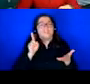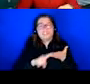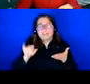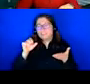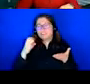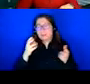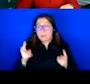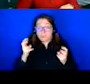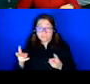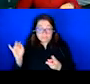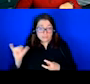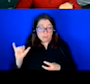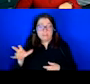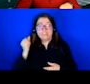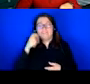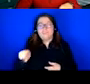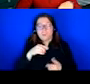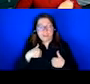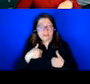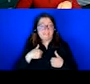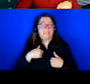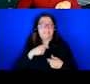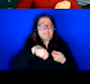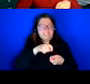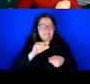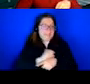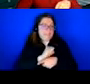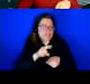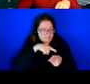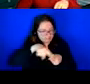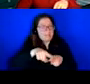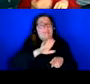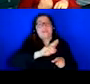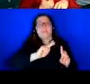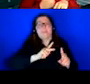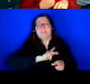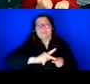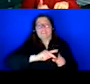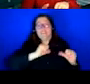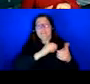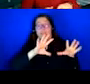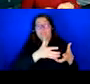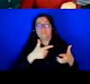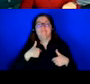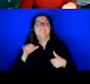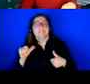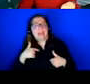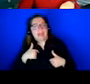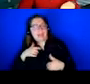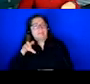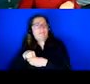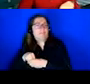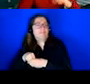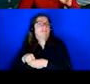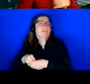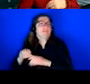well. If you have a specific industry in mind, I'd look at the professional association too. So like I'm part of the Association of Fundraising Professionals.